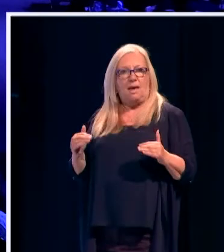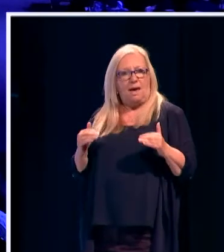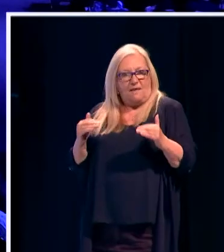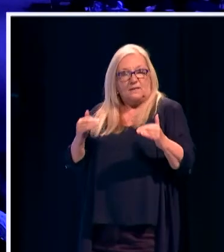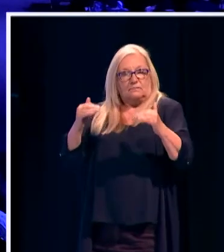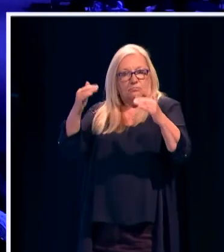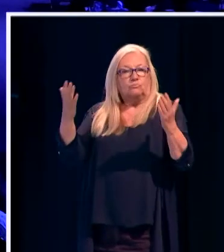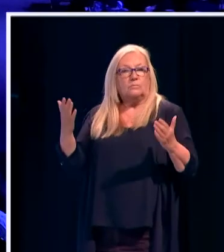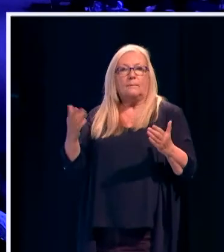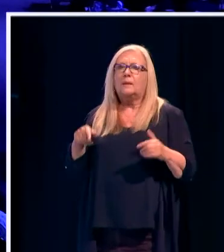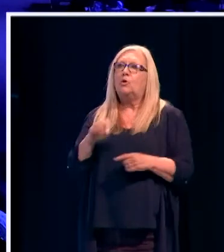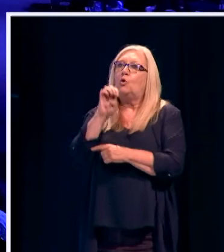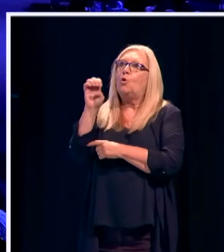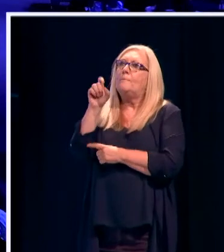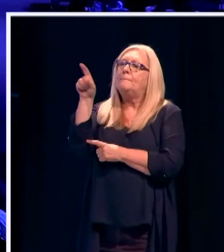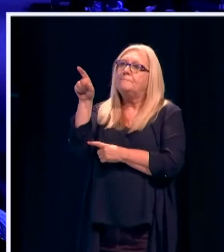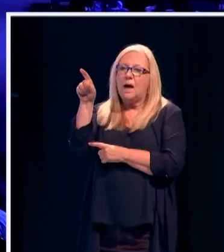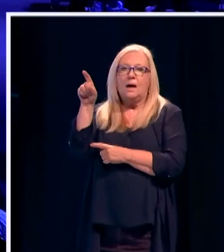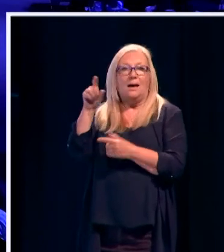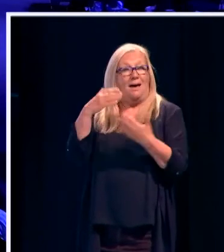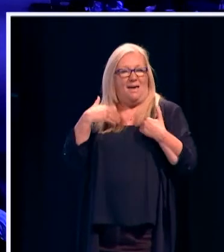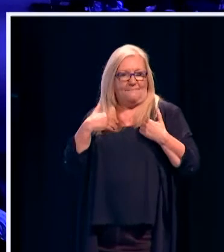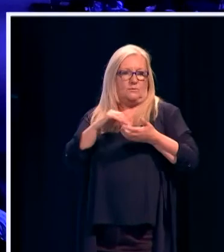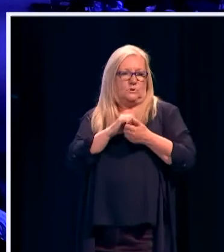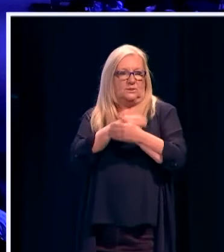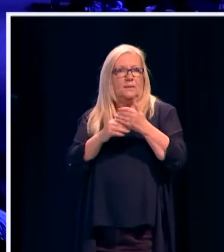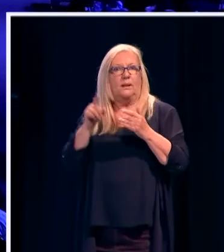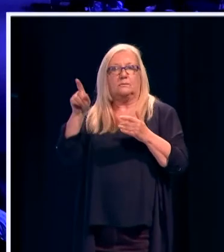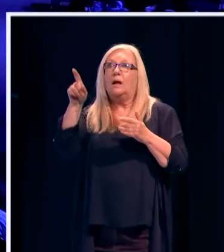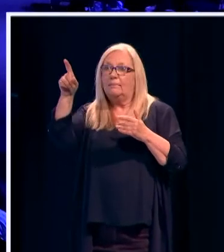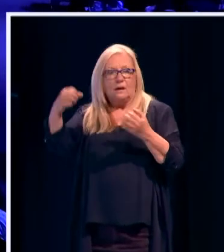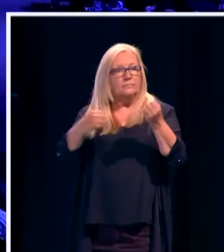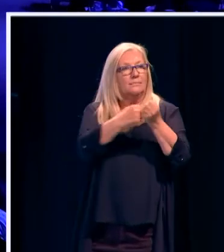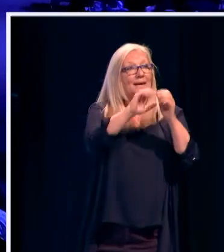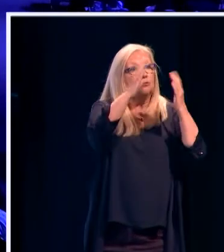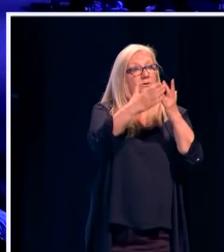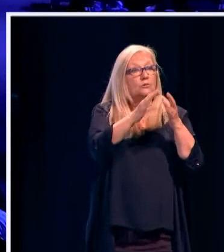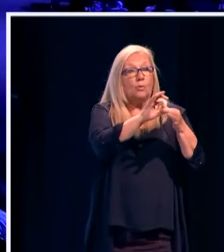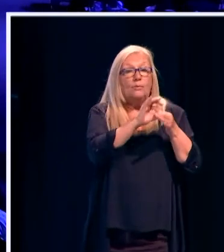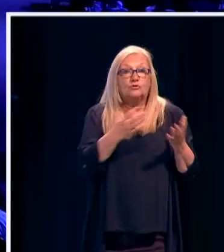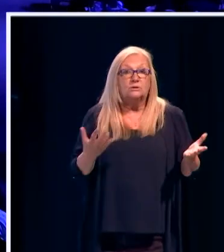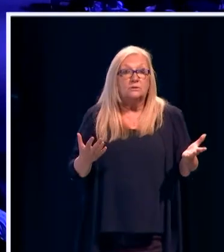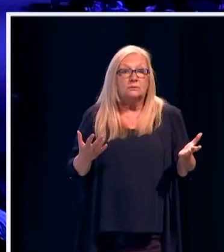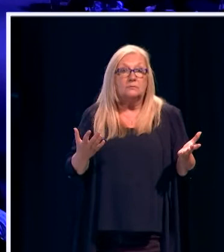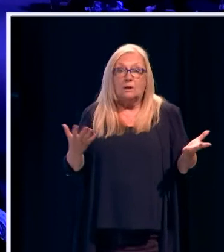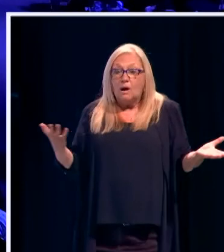DPOs also play a role in international cooperation, as at the moment they have little capacity to